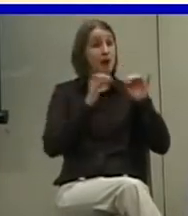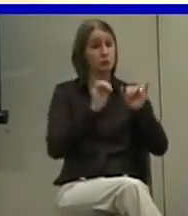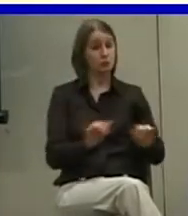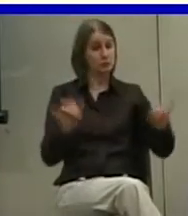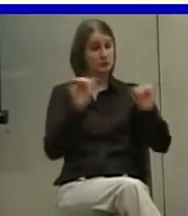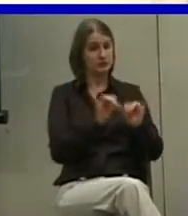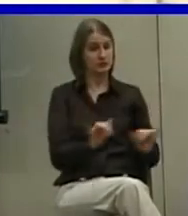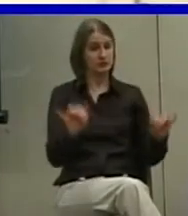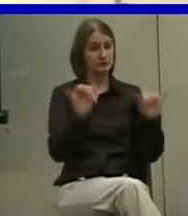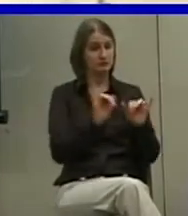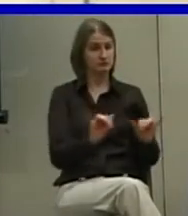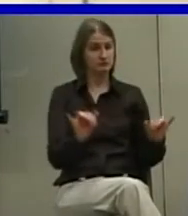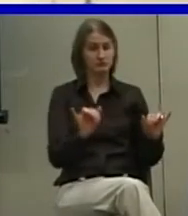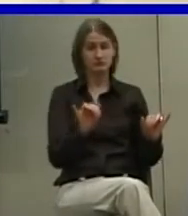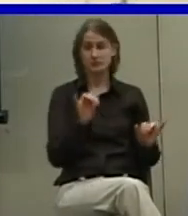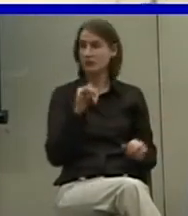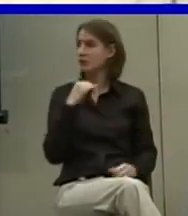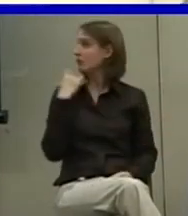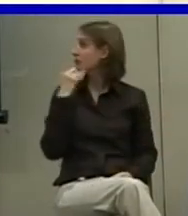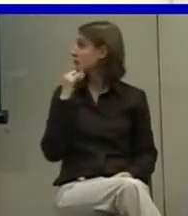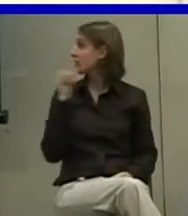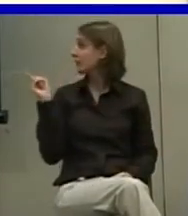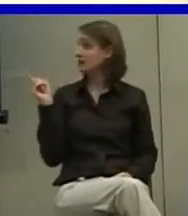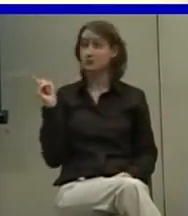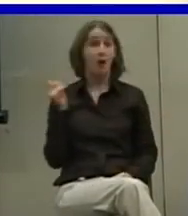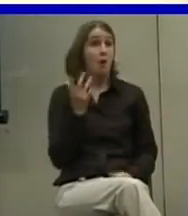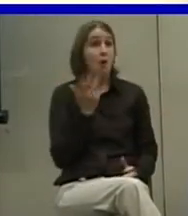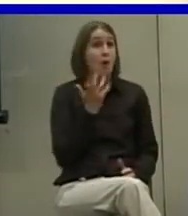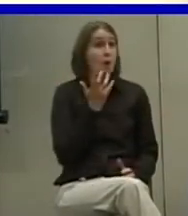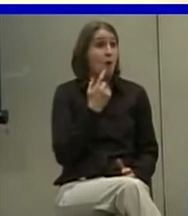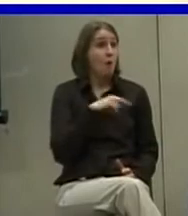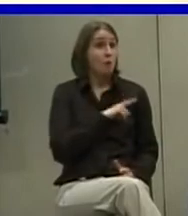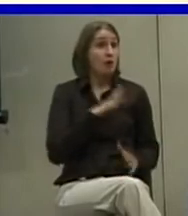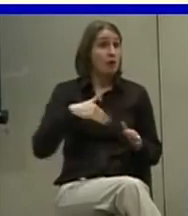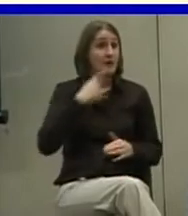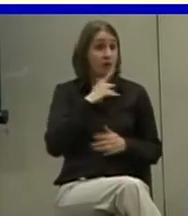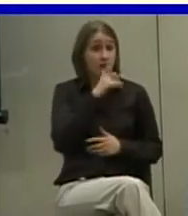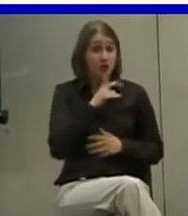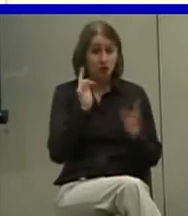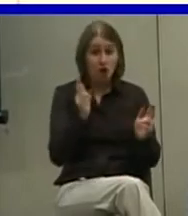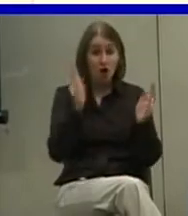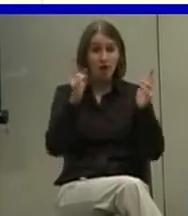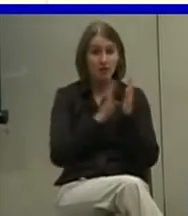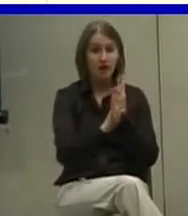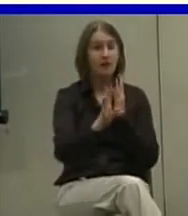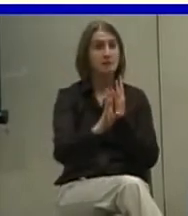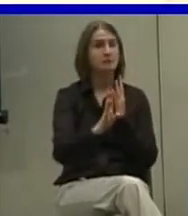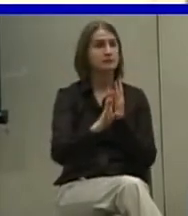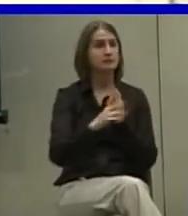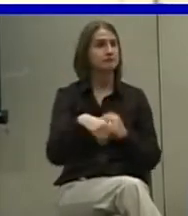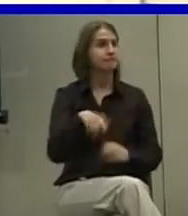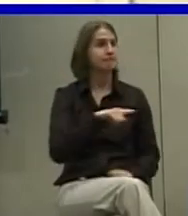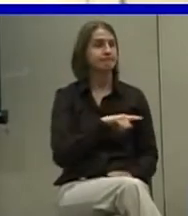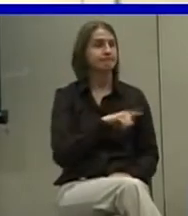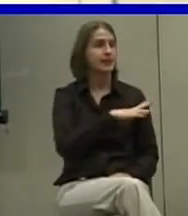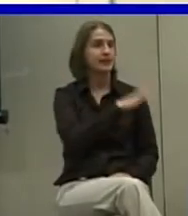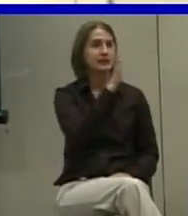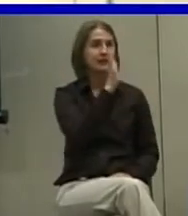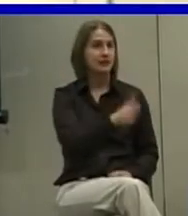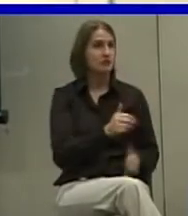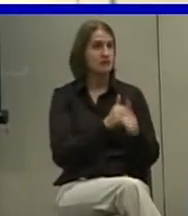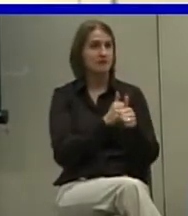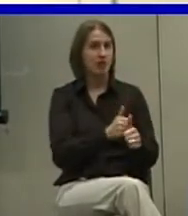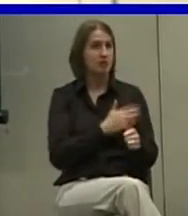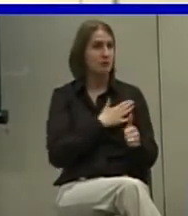routine looks like this, oh my God, we're almost late for lunch, hurry, line up. They will never follow